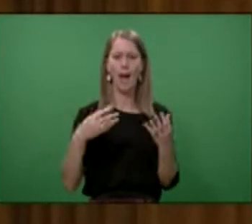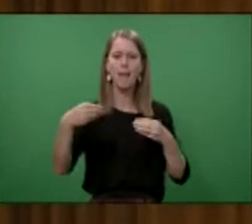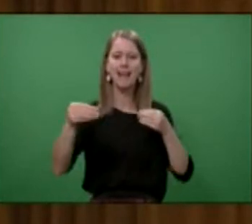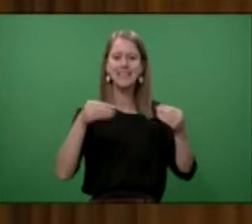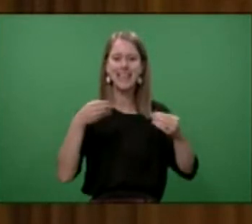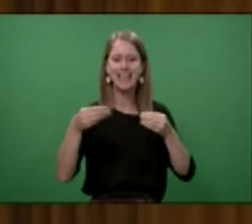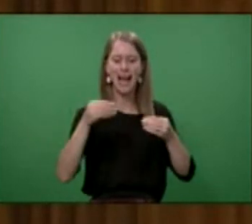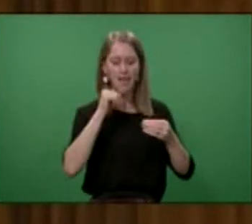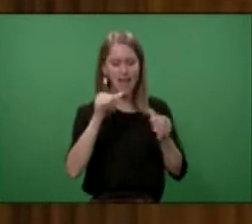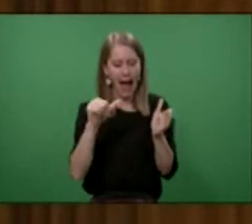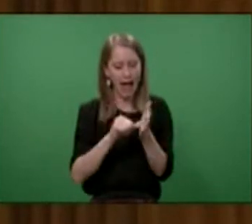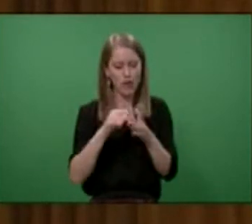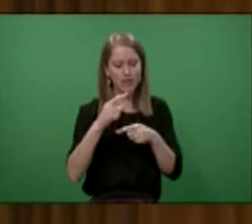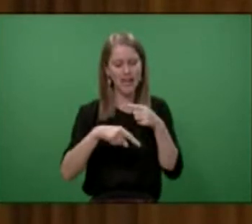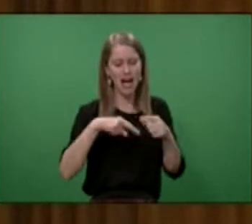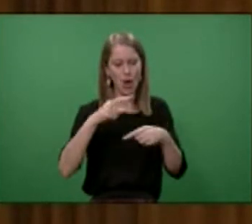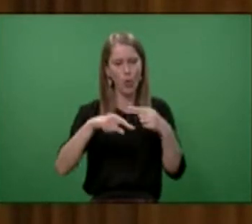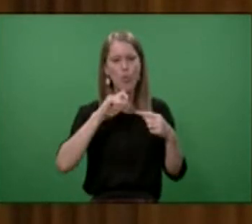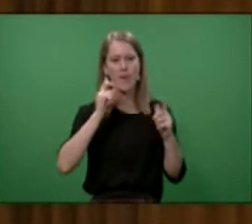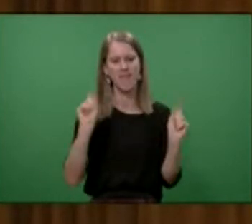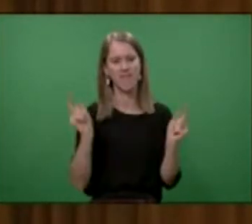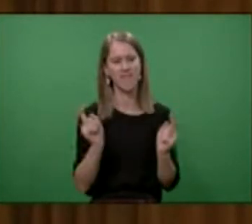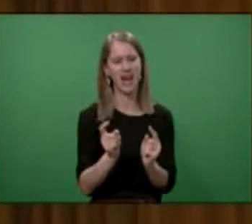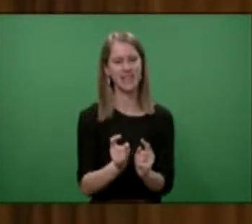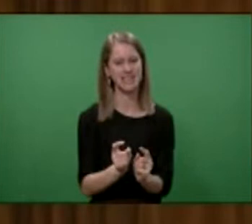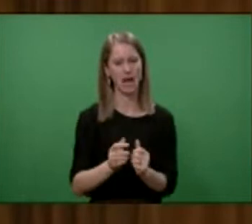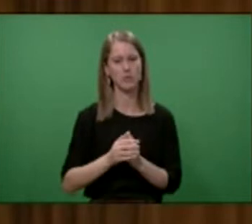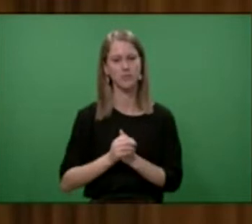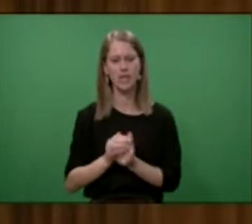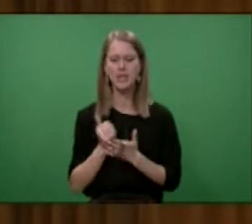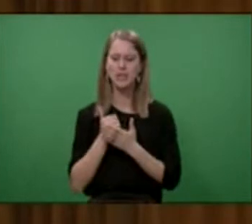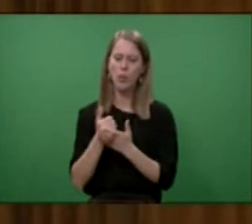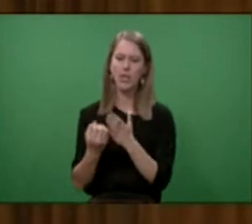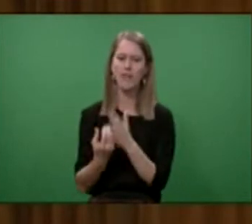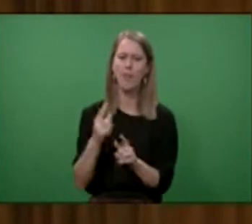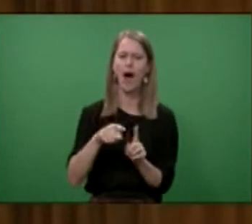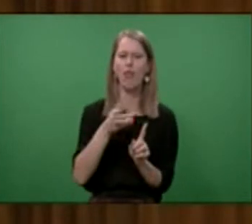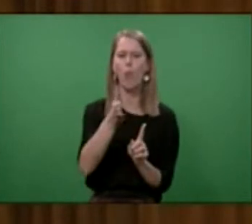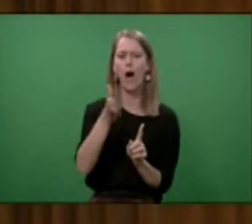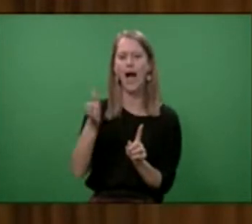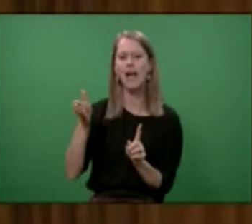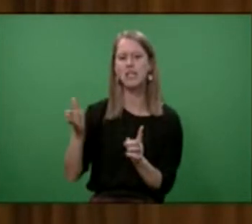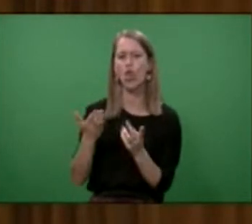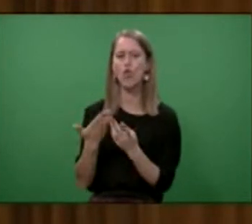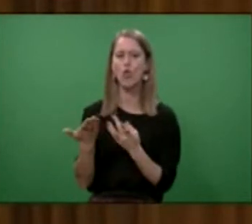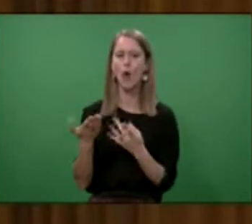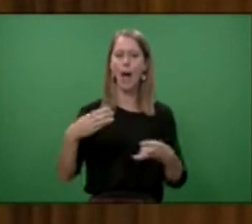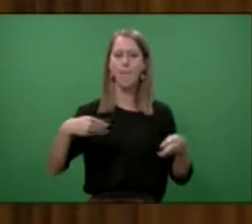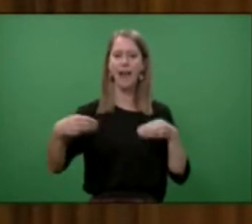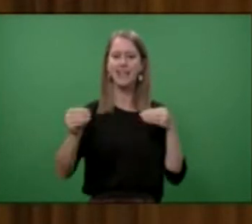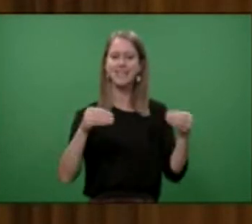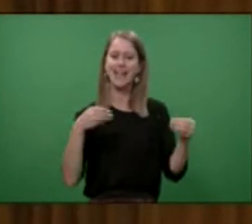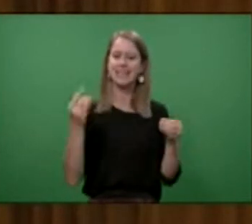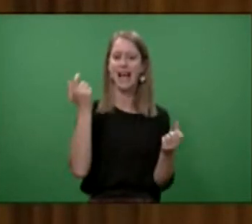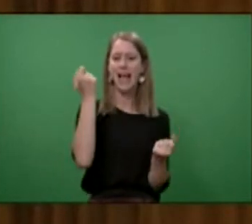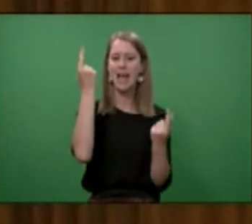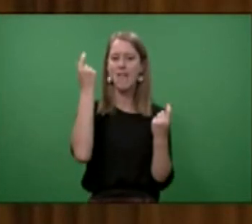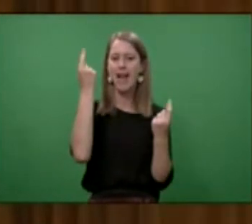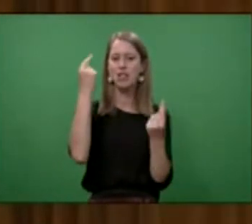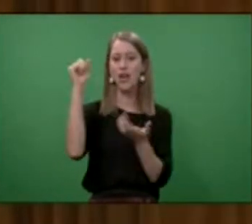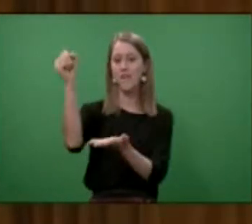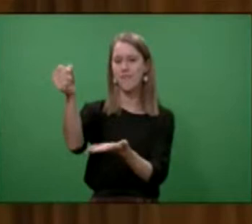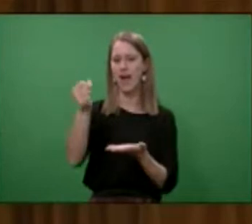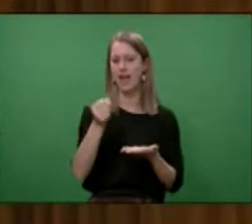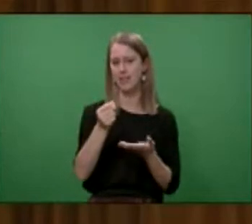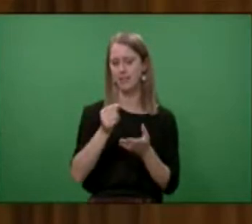plastic items and supporting the development of alternatives through a plastics innovation fund. It